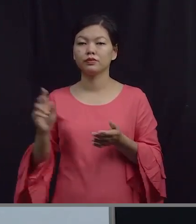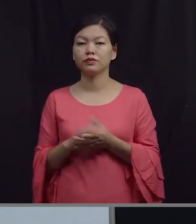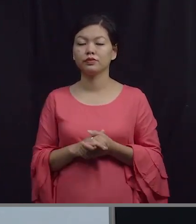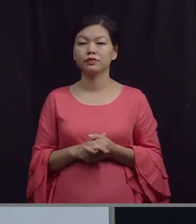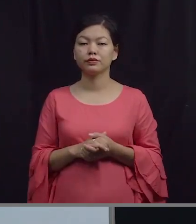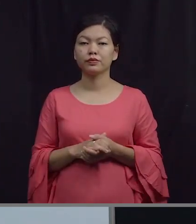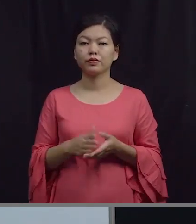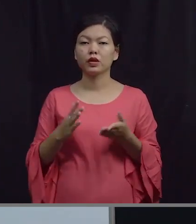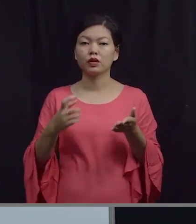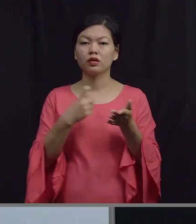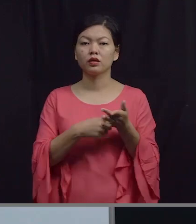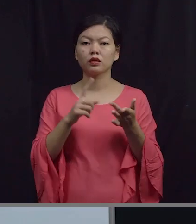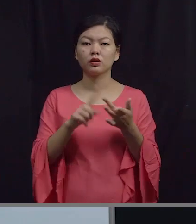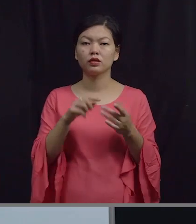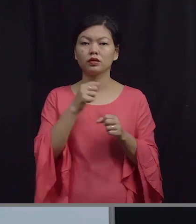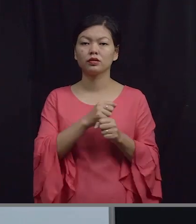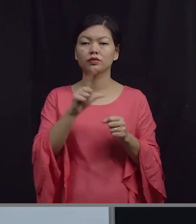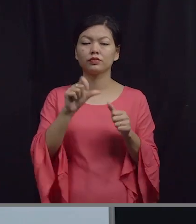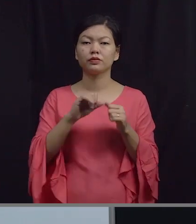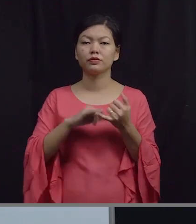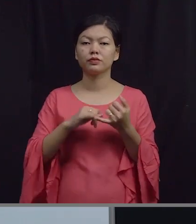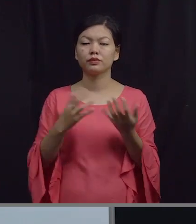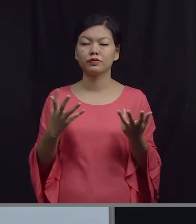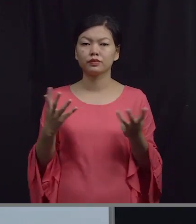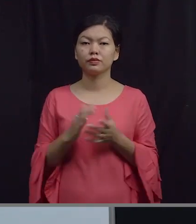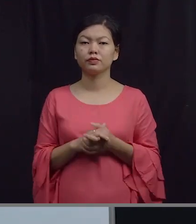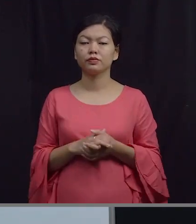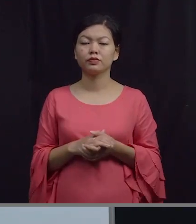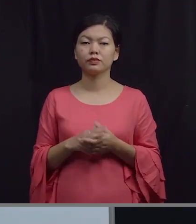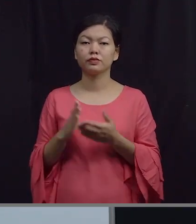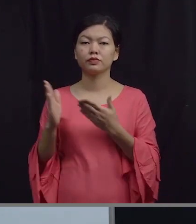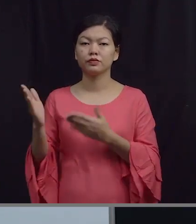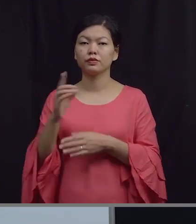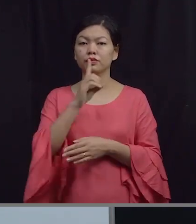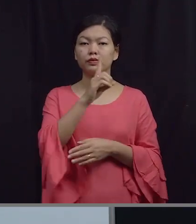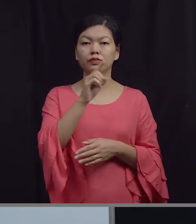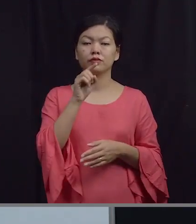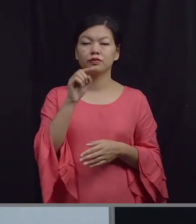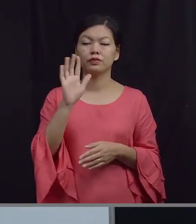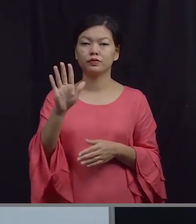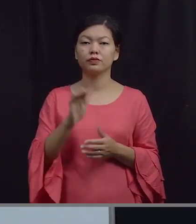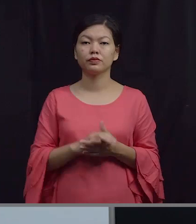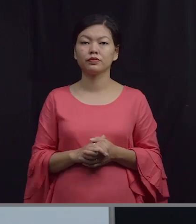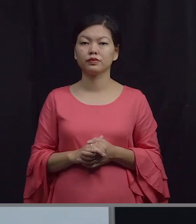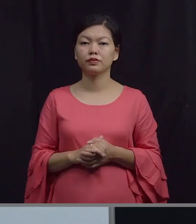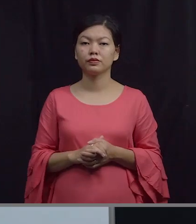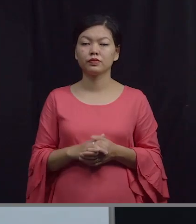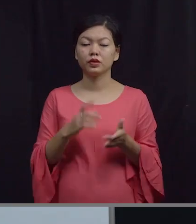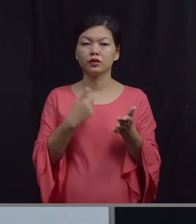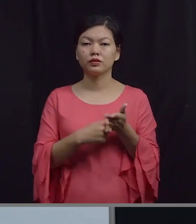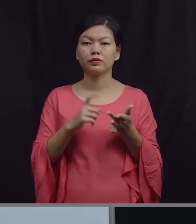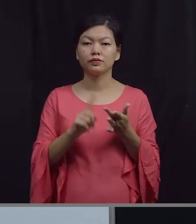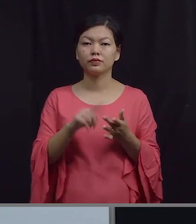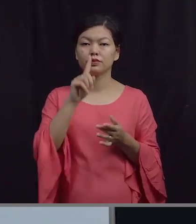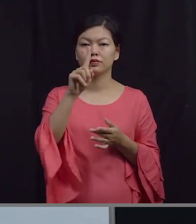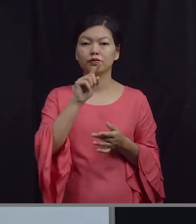is the refractive index of glass? Refractive index of glass is what? This is 1.5. Refractive index of glass